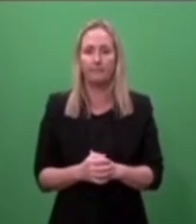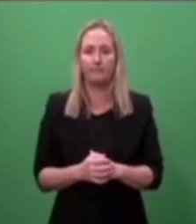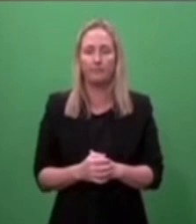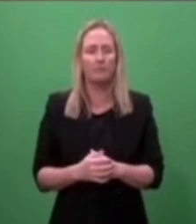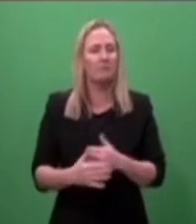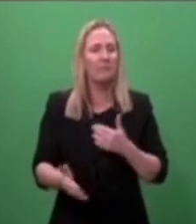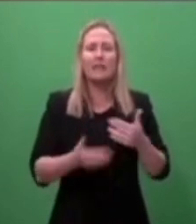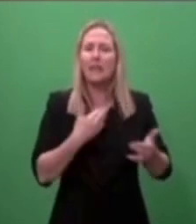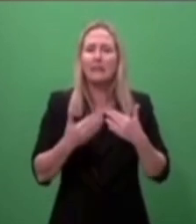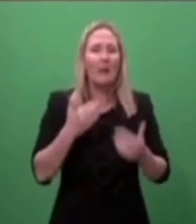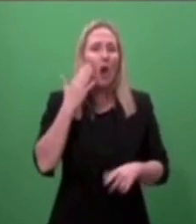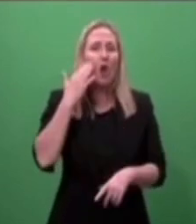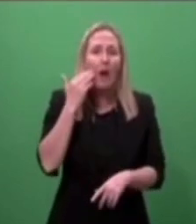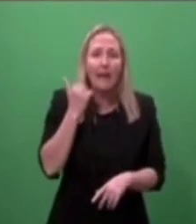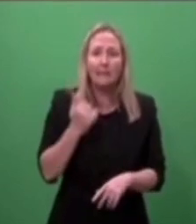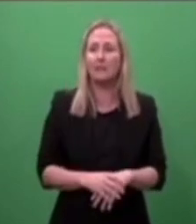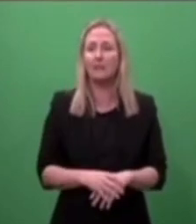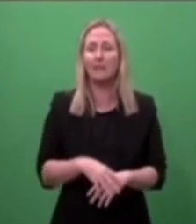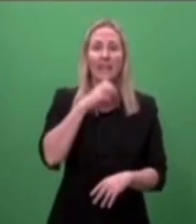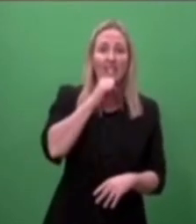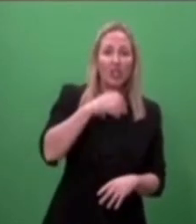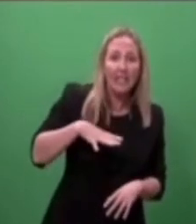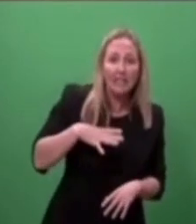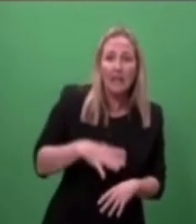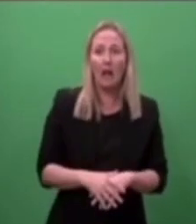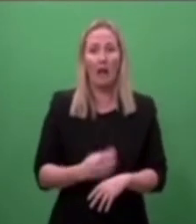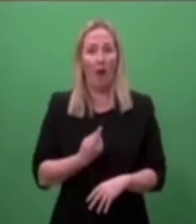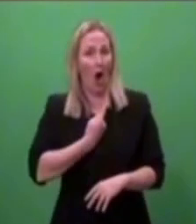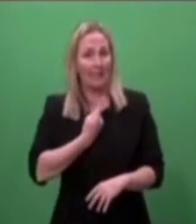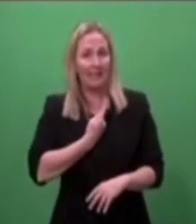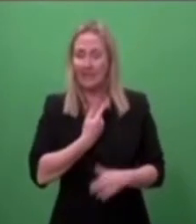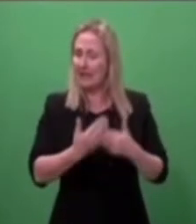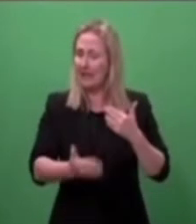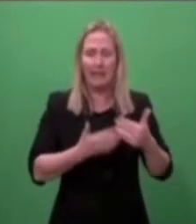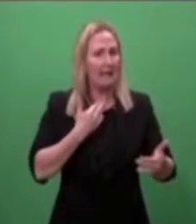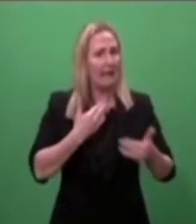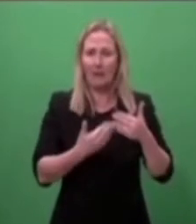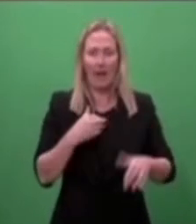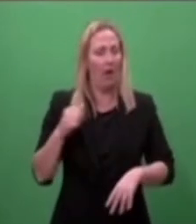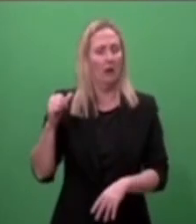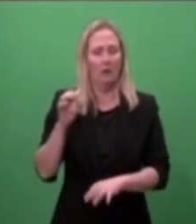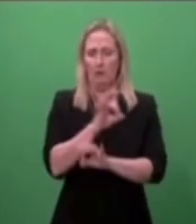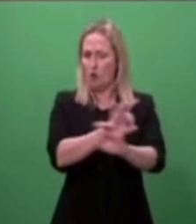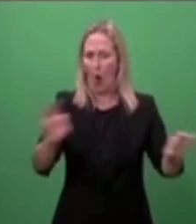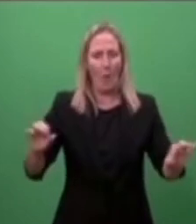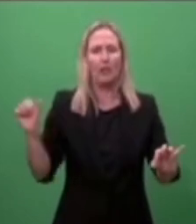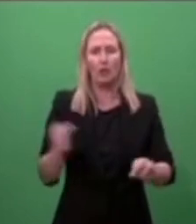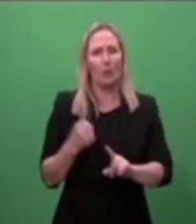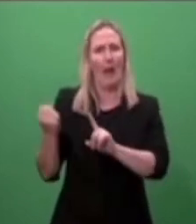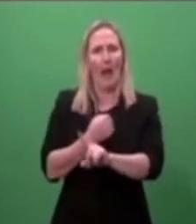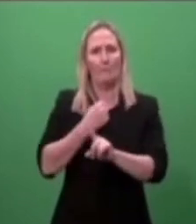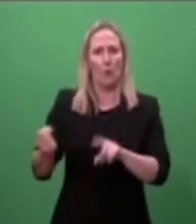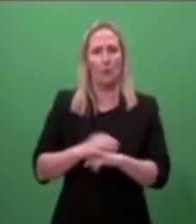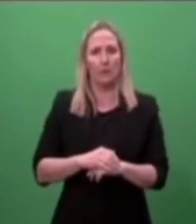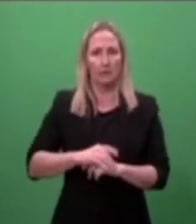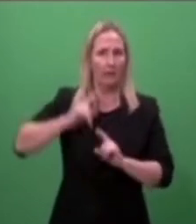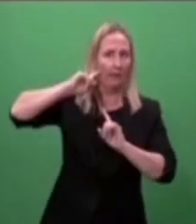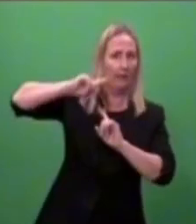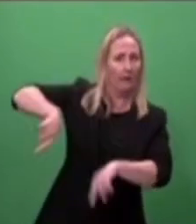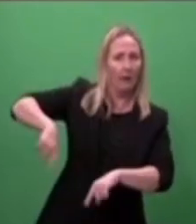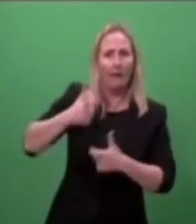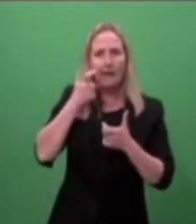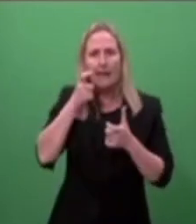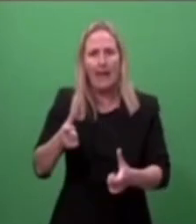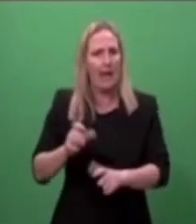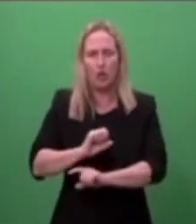other identity, deserves to be in a situation where they are abused and denied basic care. And